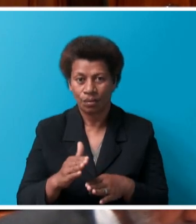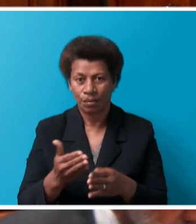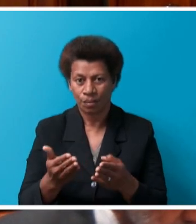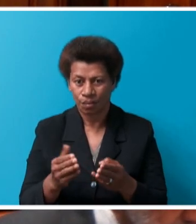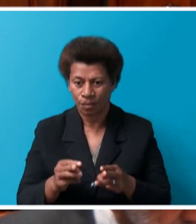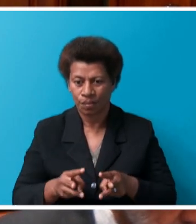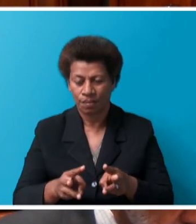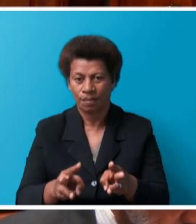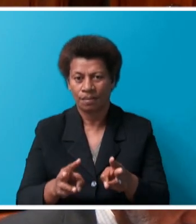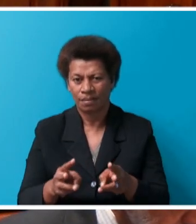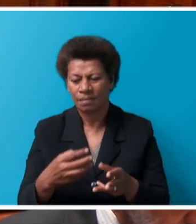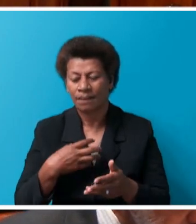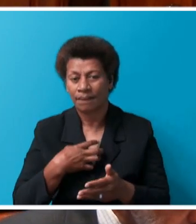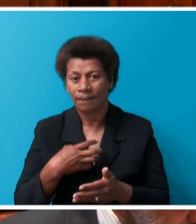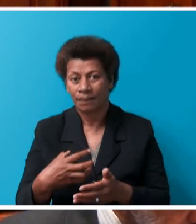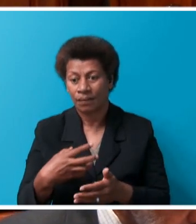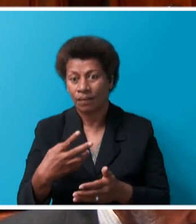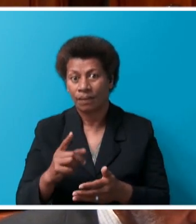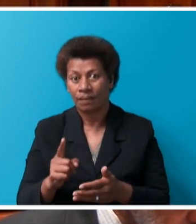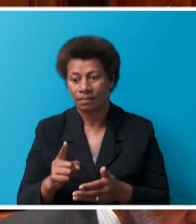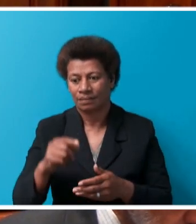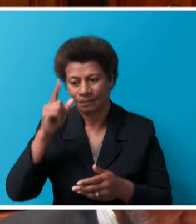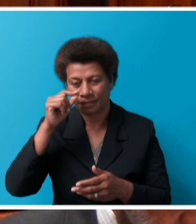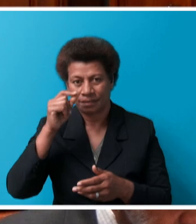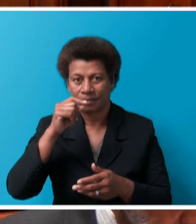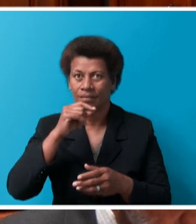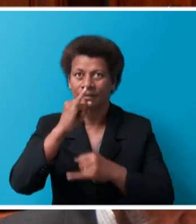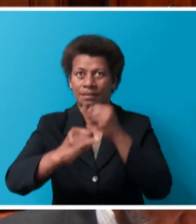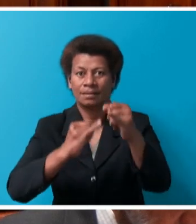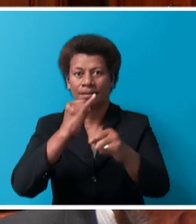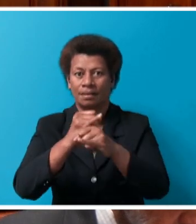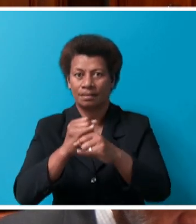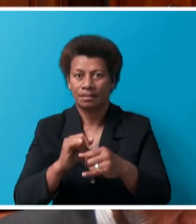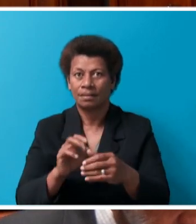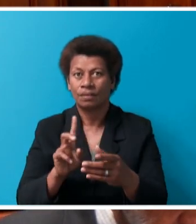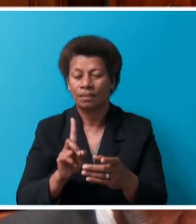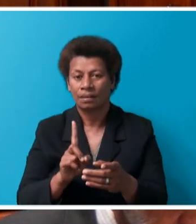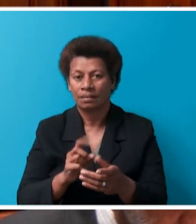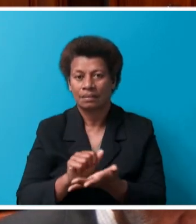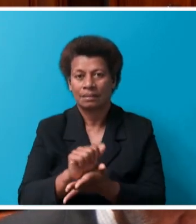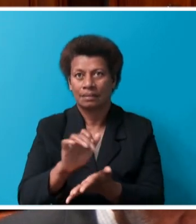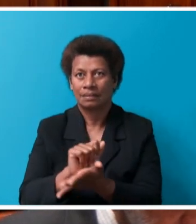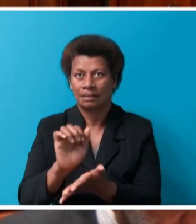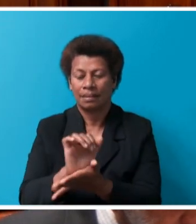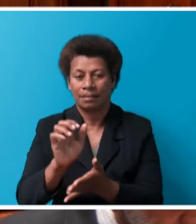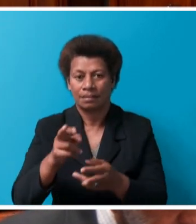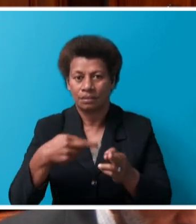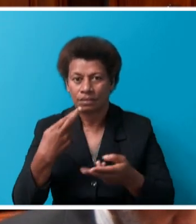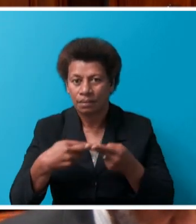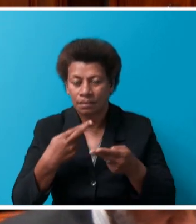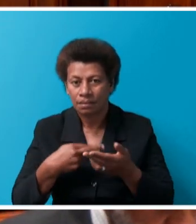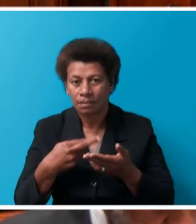more Fijian produce to reach international markets. This is just the beginning. More investment in market